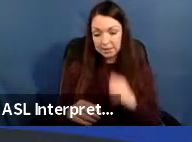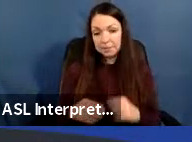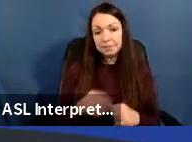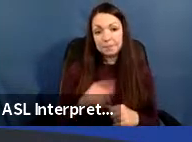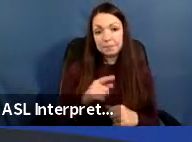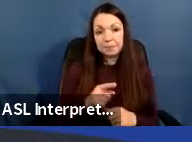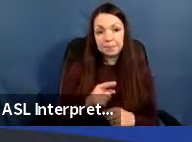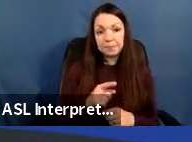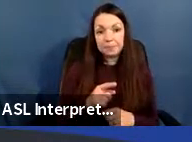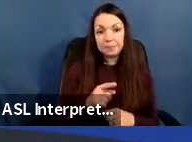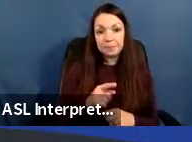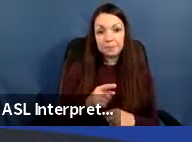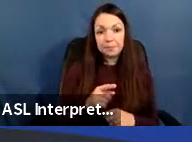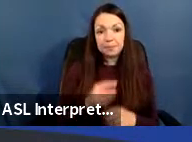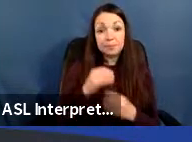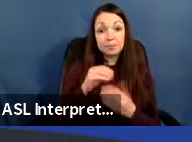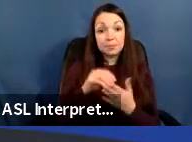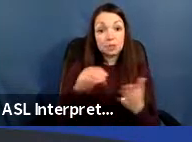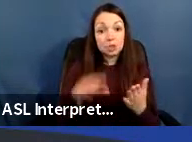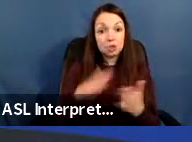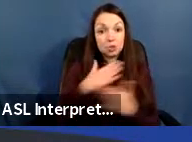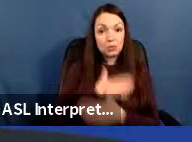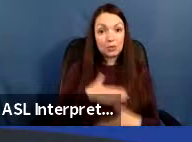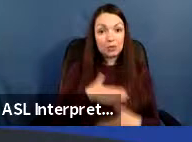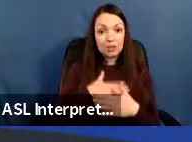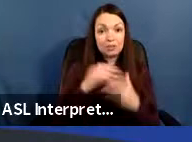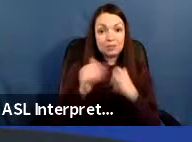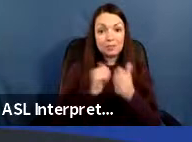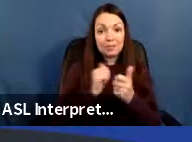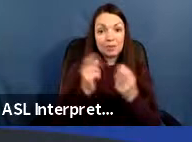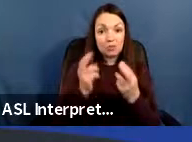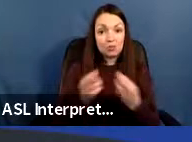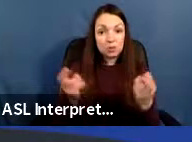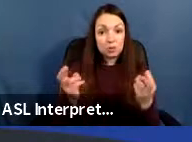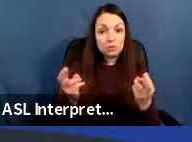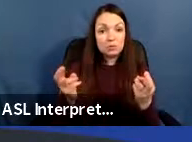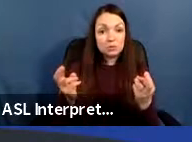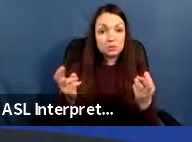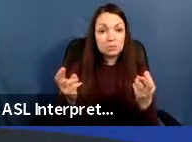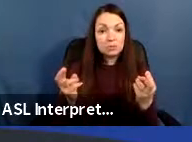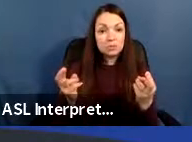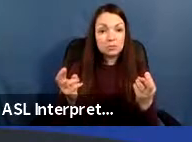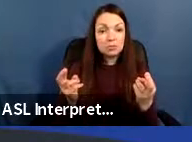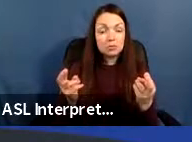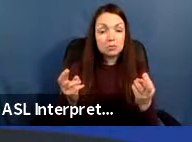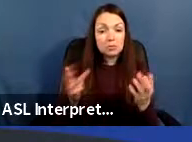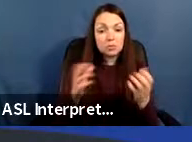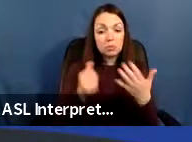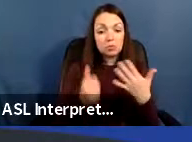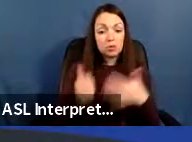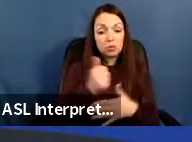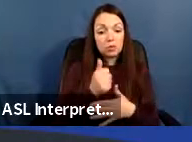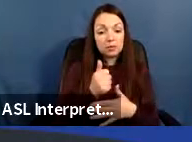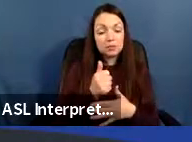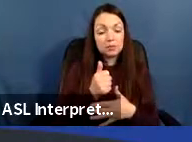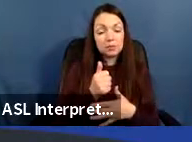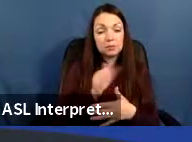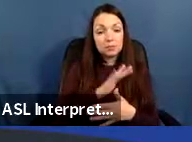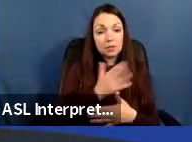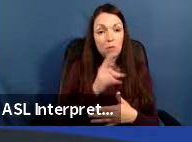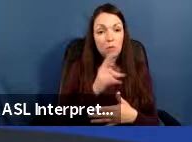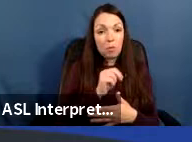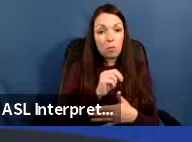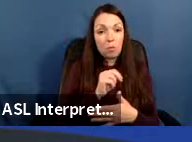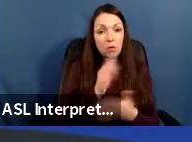one is the student recreation and athletic resources. So we're seeking to prioritize this as its own